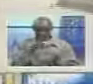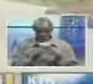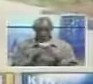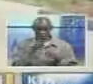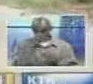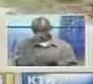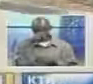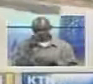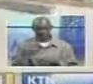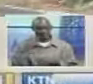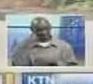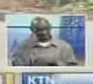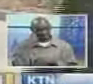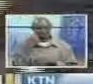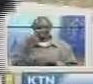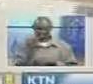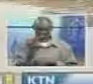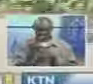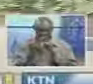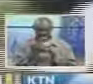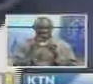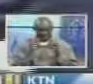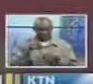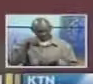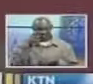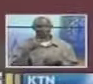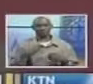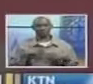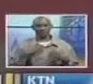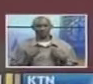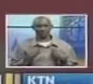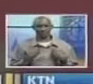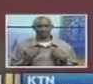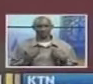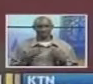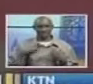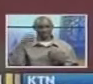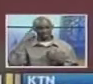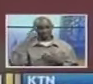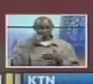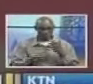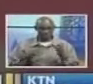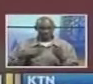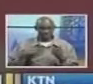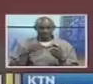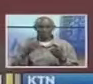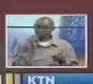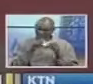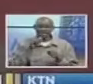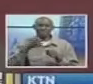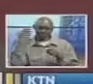Service thinking. Firearms in civilian hands. Mr. Kimayo is doing what his predecessor should have